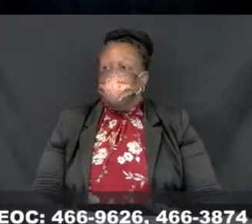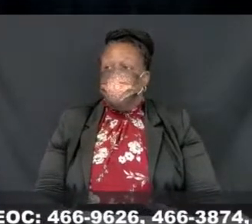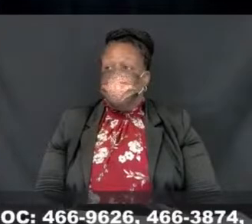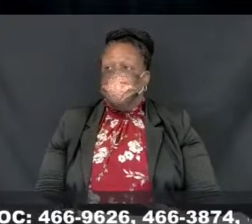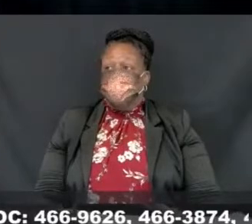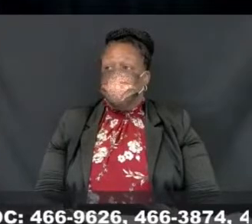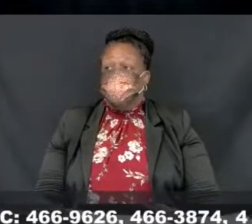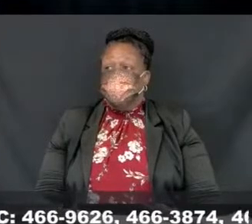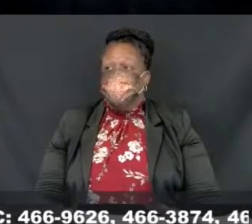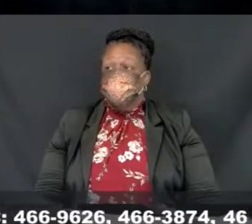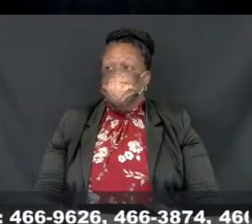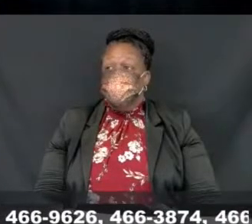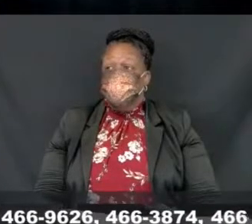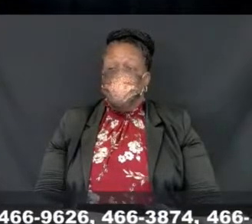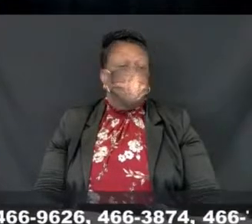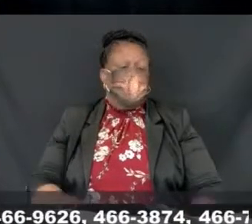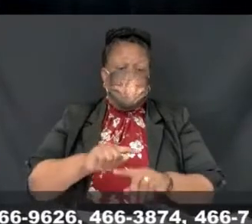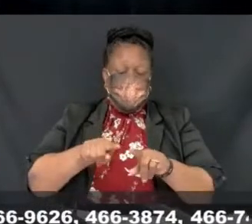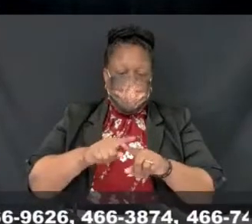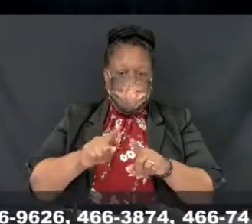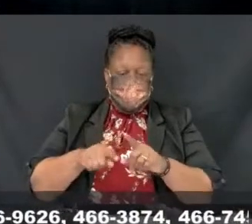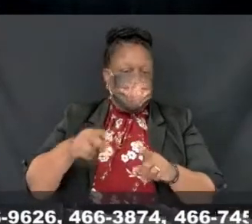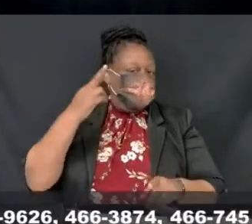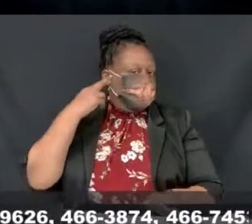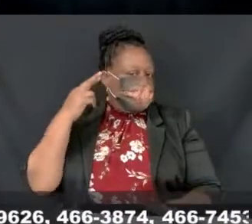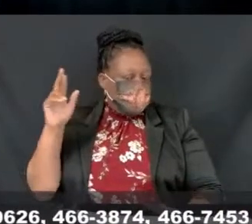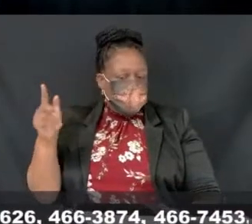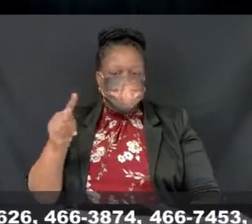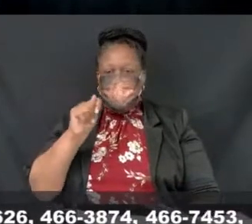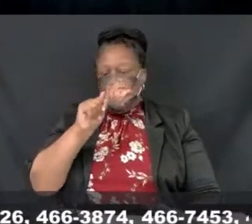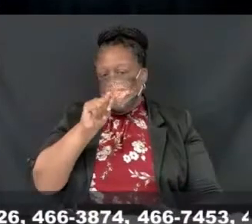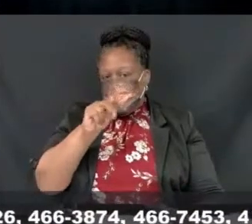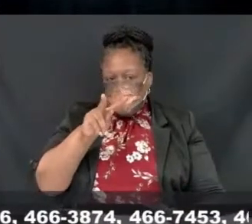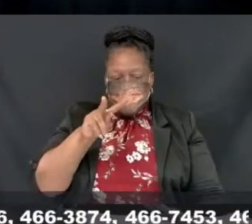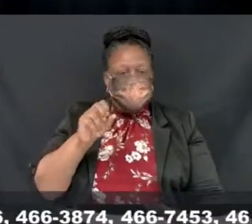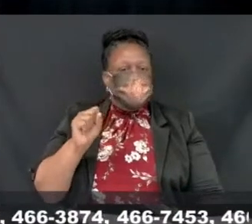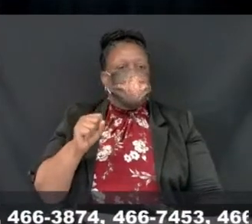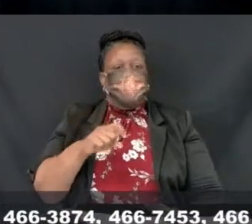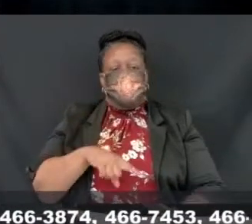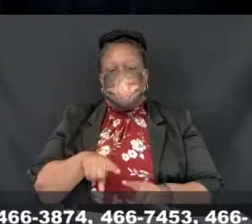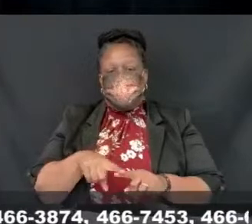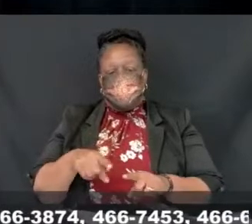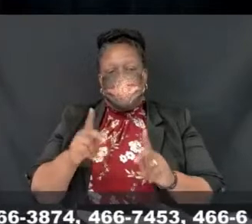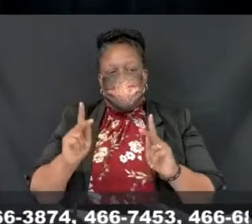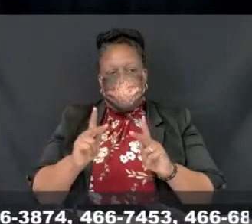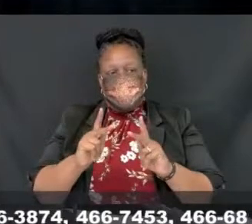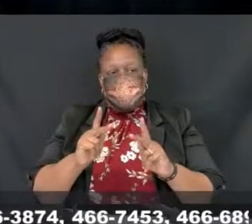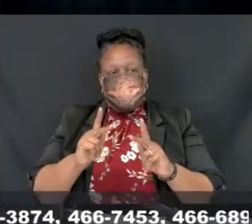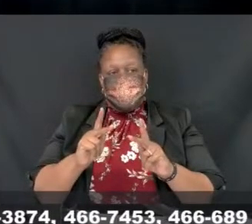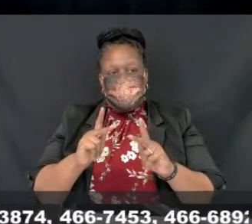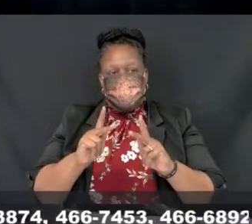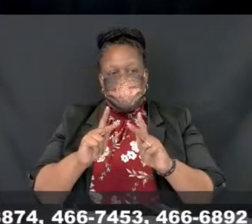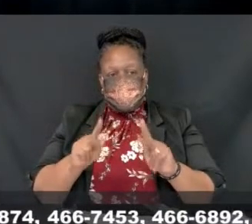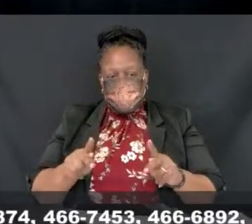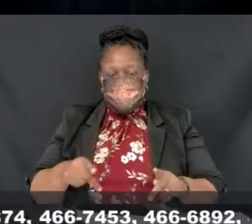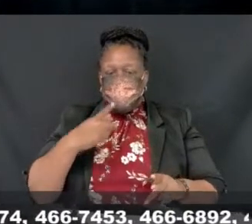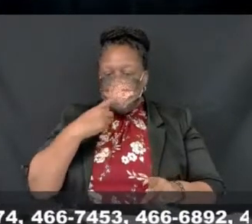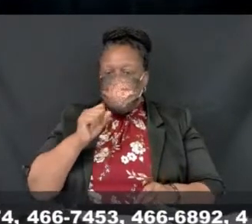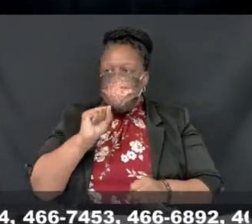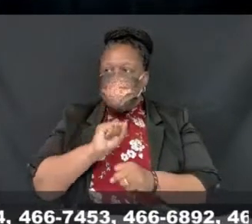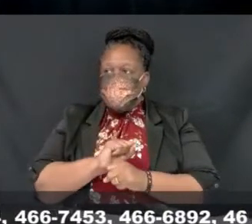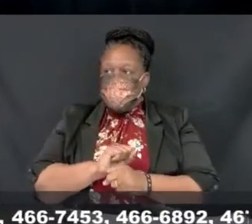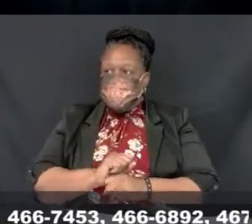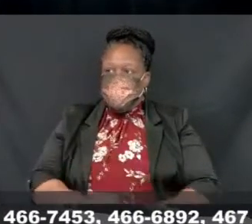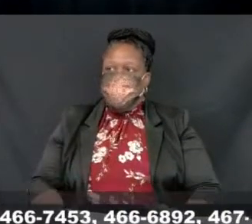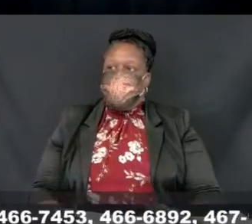So I also want to take this opportunity to basically highlight the members of the National COVID-19 Task Force before we